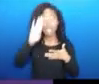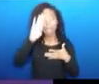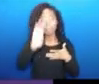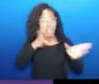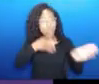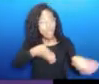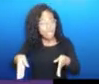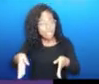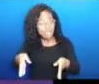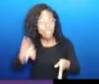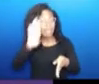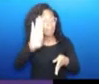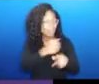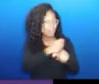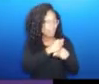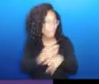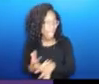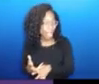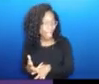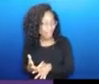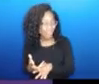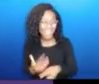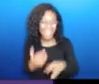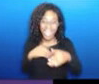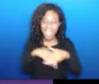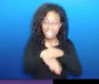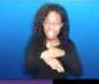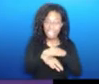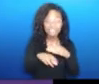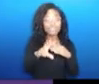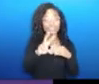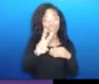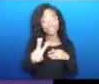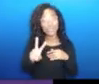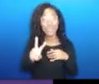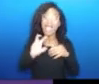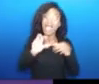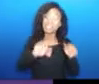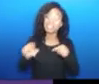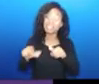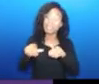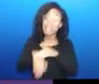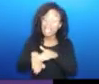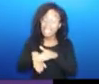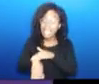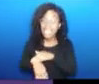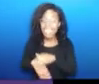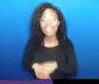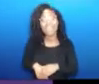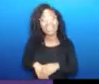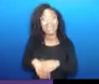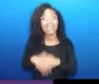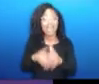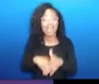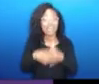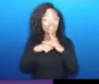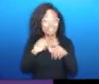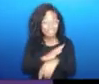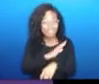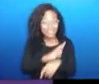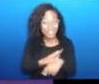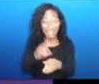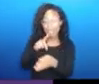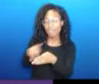Be prepared. Access to accessibility. Entrepreneurs and professionals with